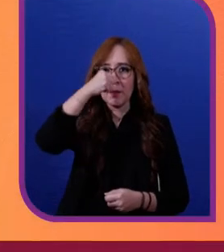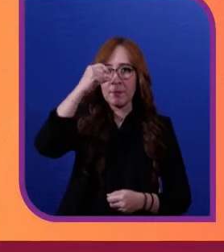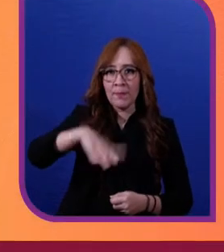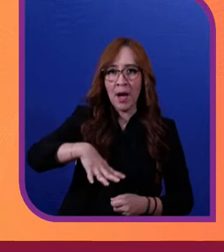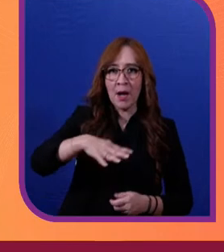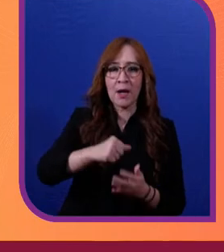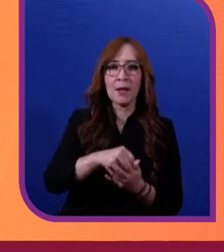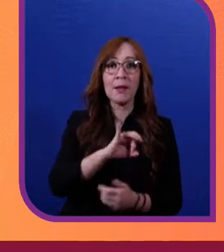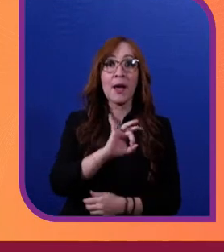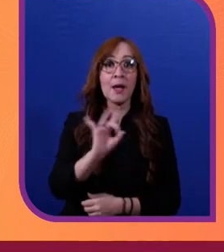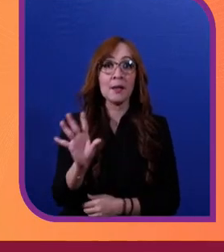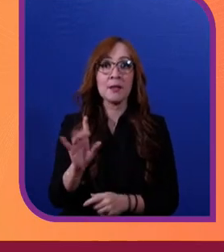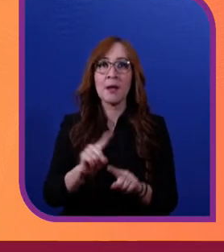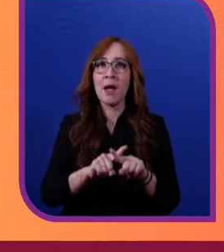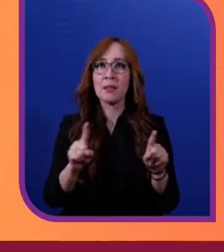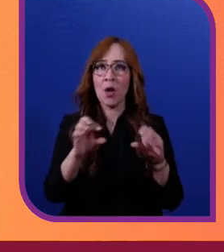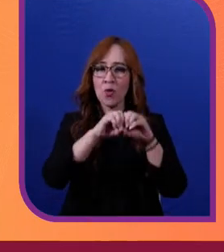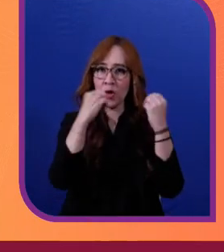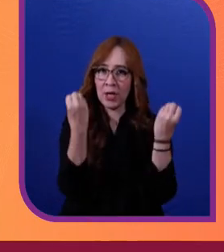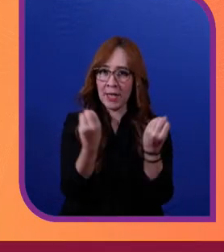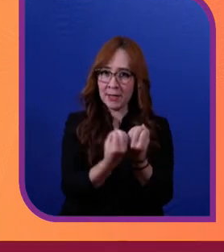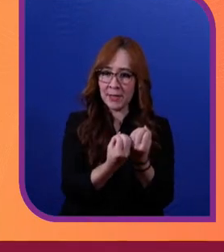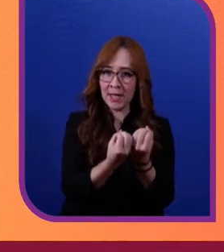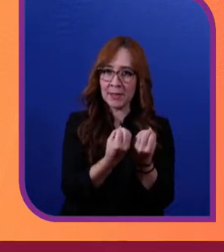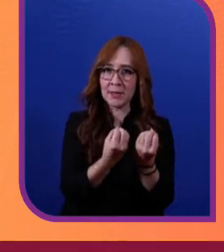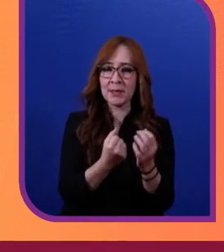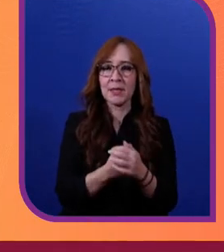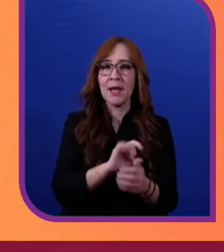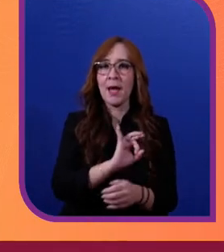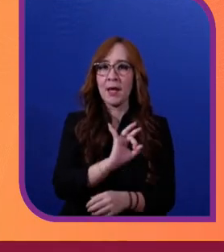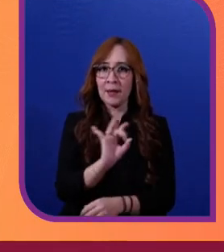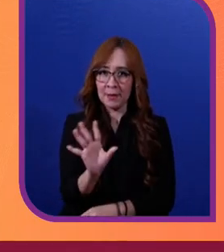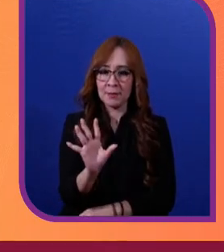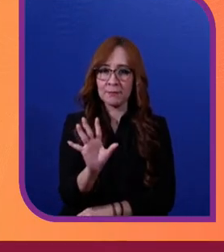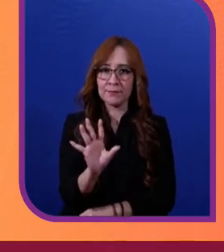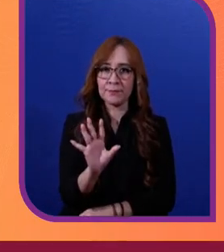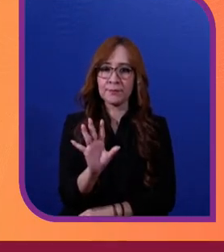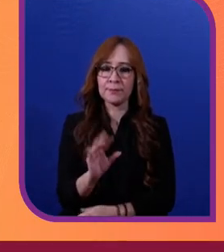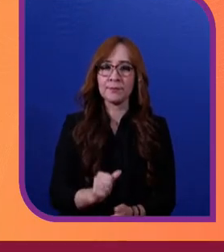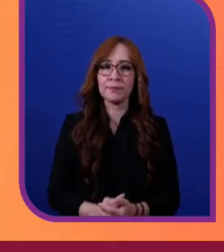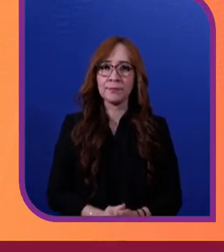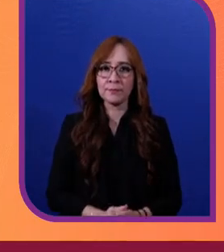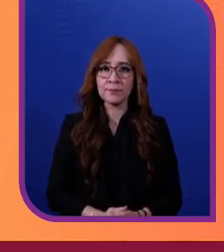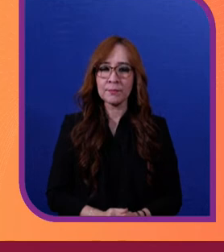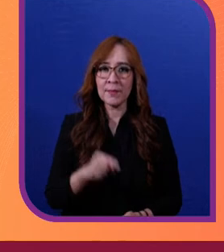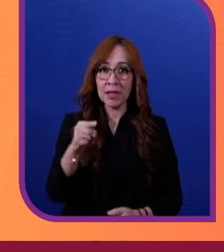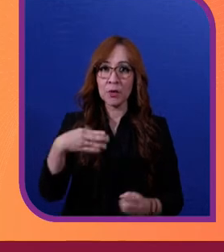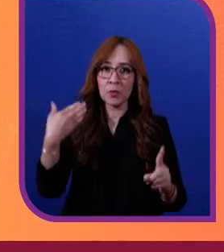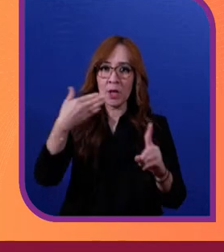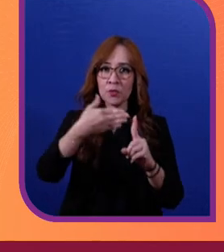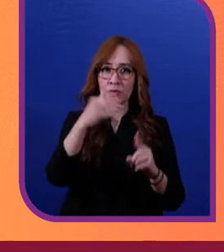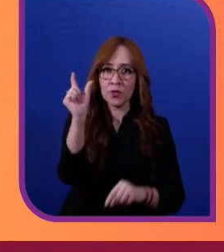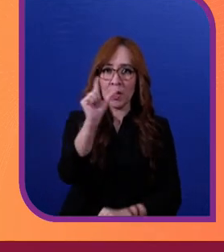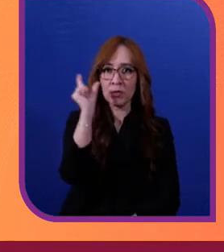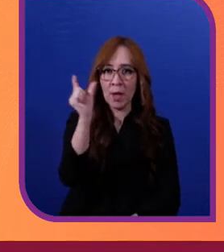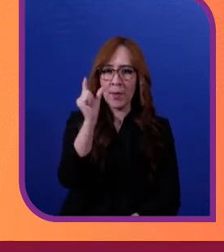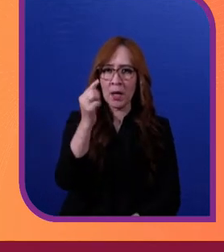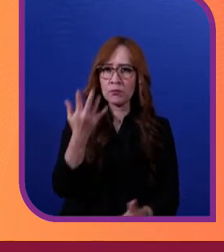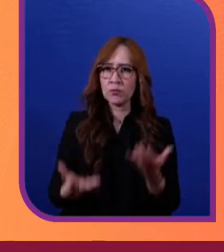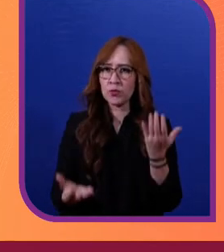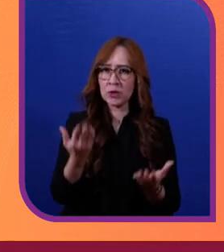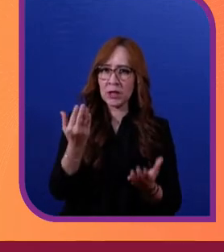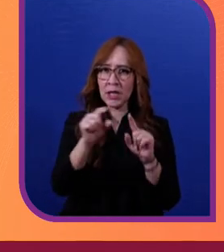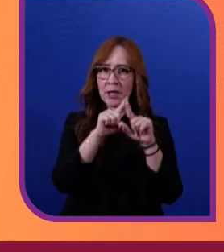organizations dari sekeliling ditarik novel eh msgid use leave pulse of liquidity